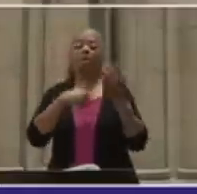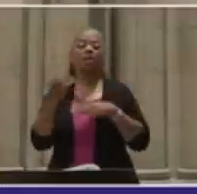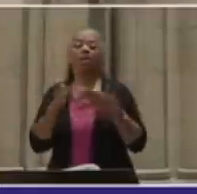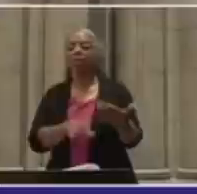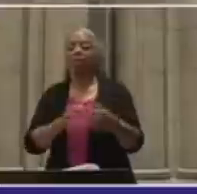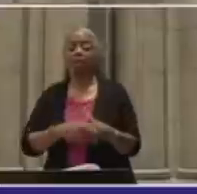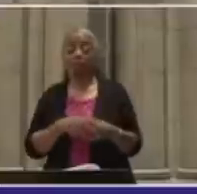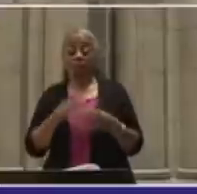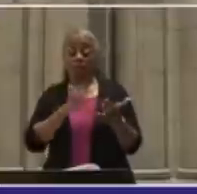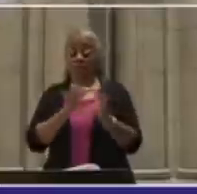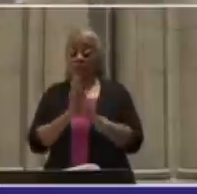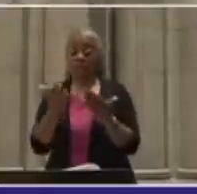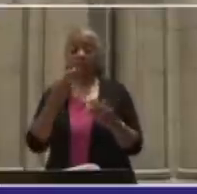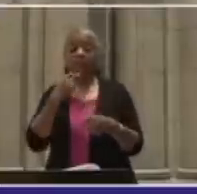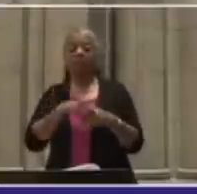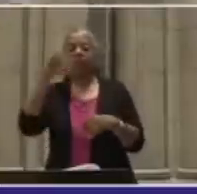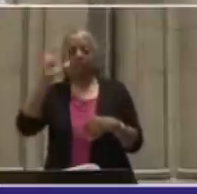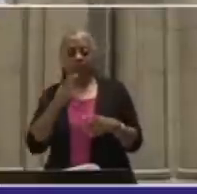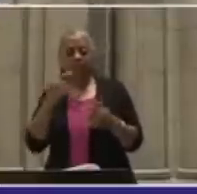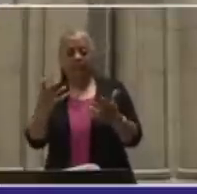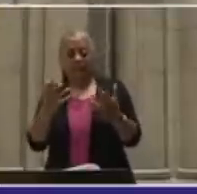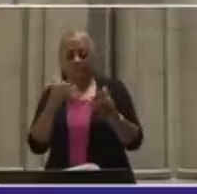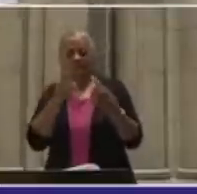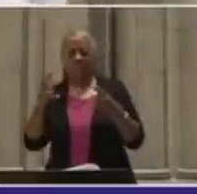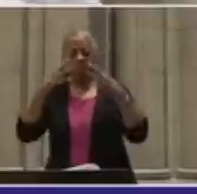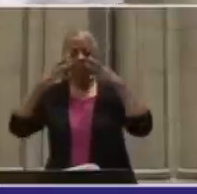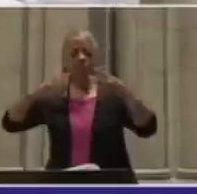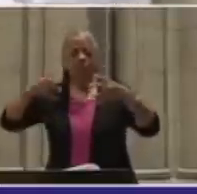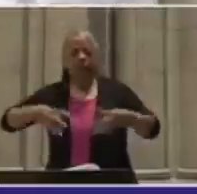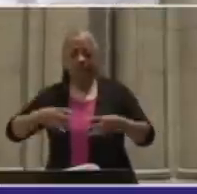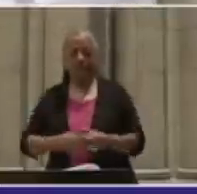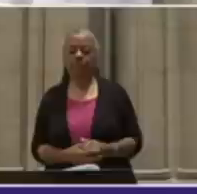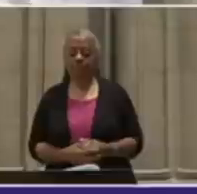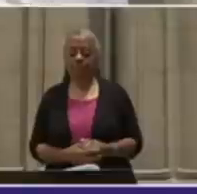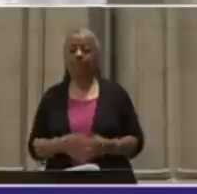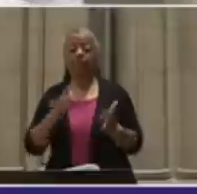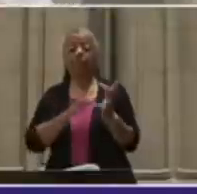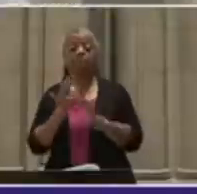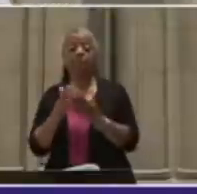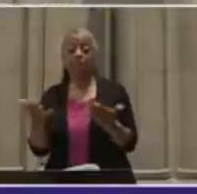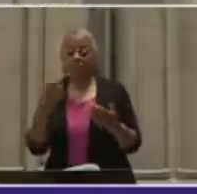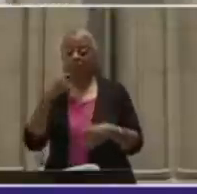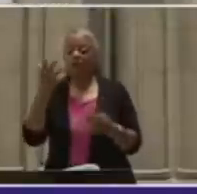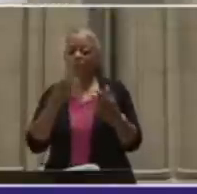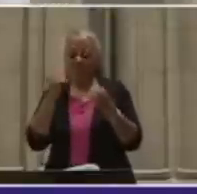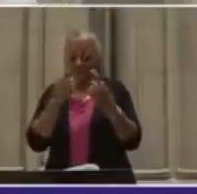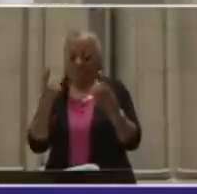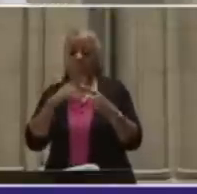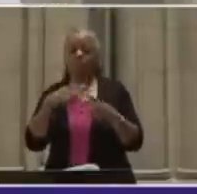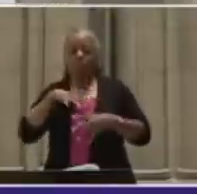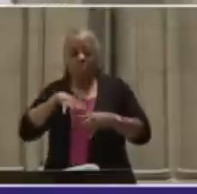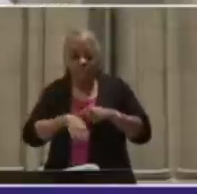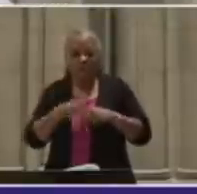death. The text says, God says, I want everybody to cry. The text says, I want everybody to